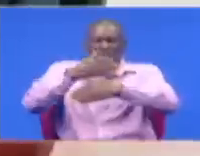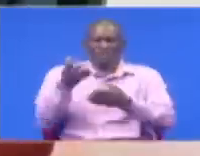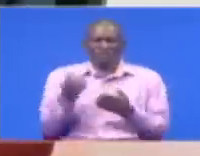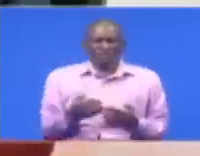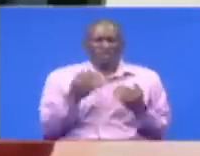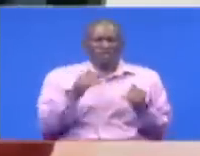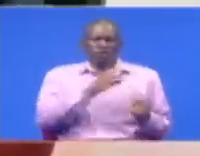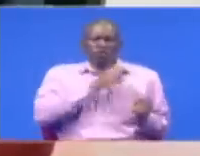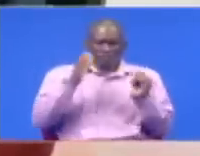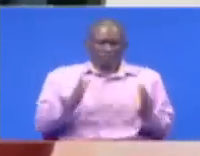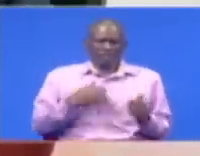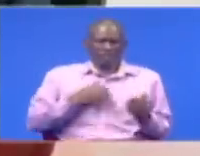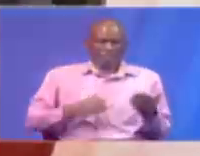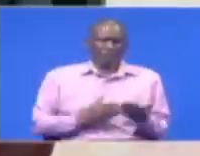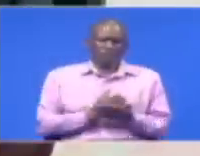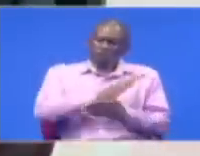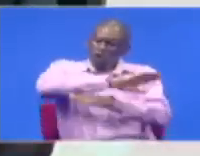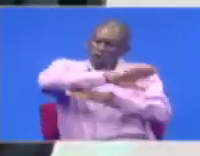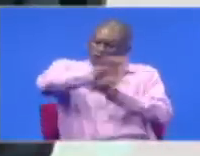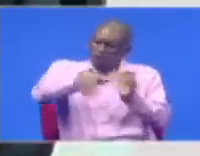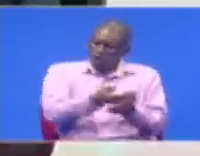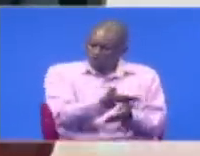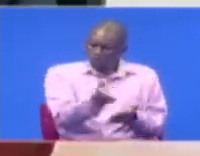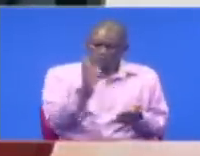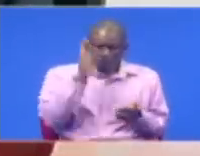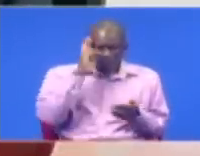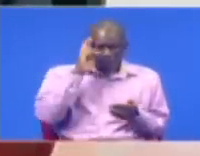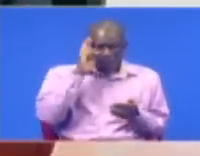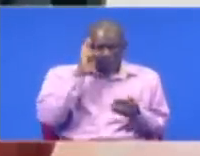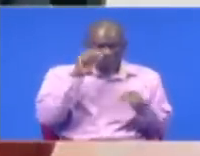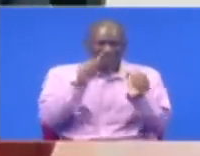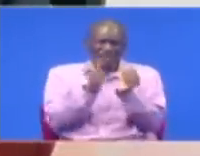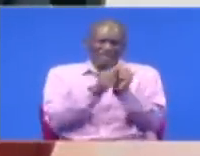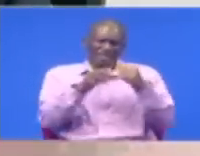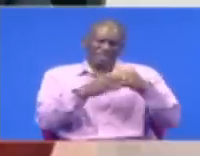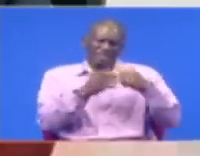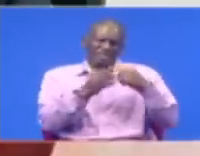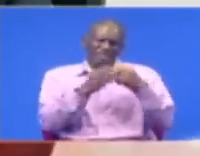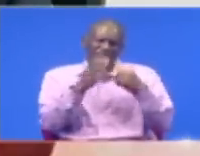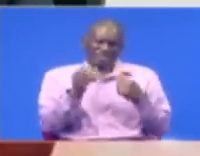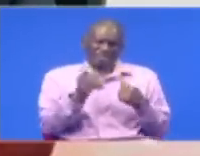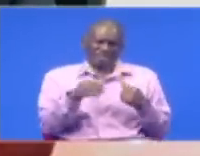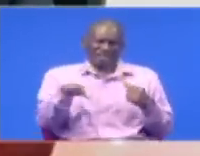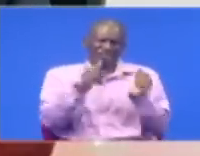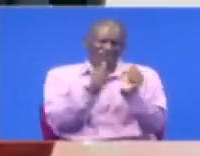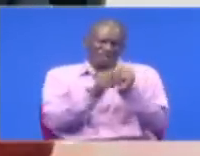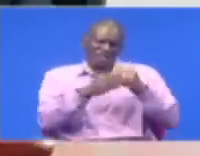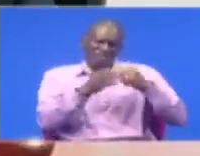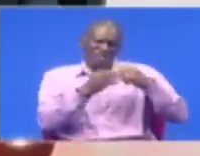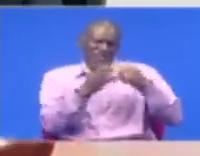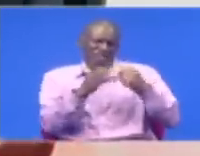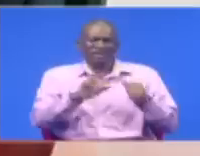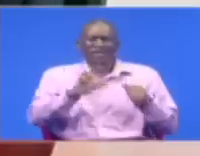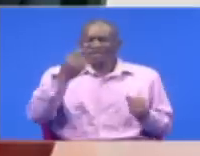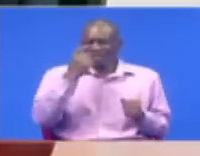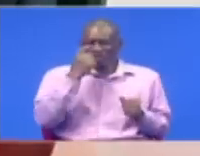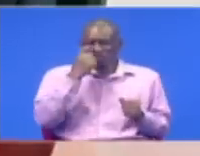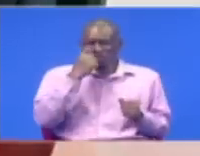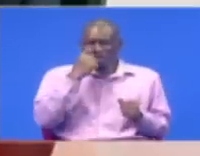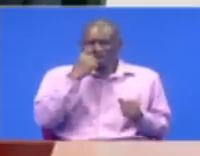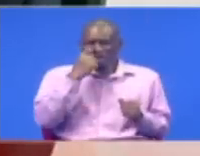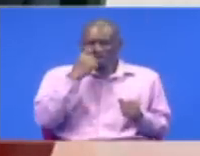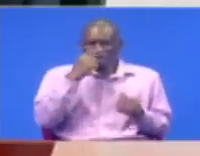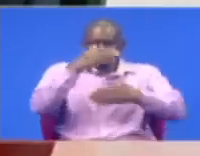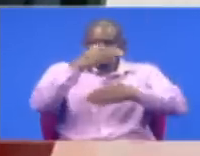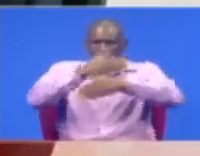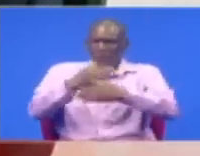So, commissioners, I'm sure you all remember, in 1980s, the Kenya-Sudan boundary was indicated